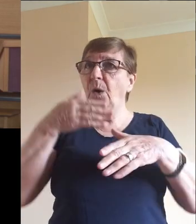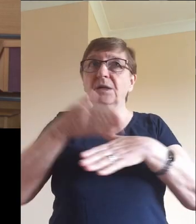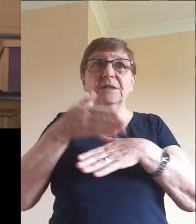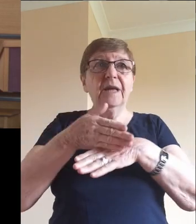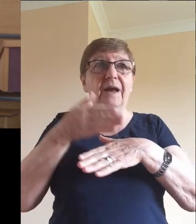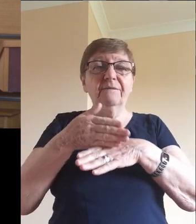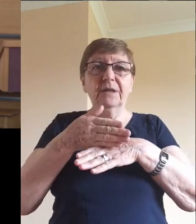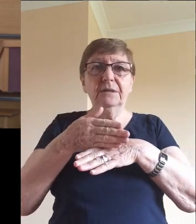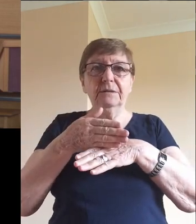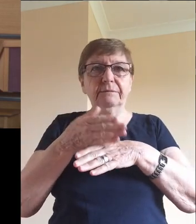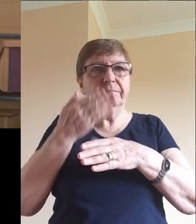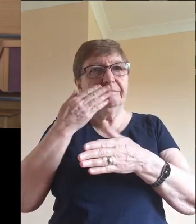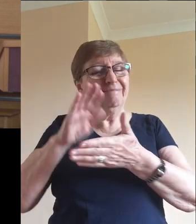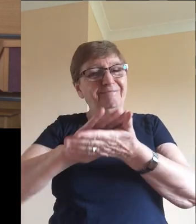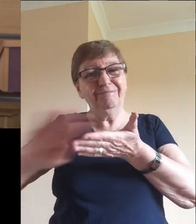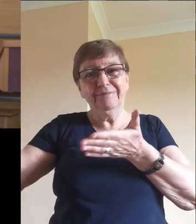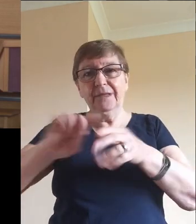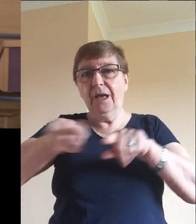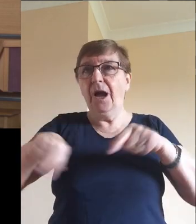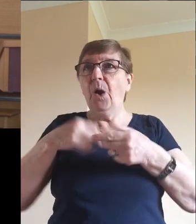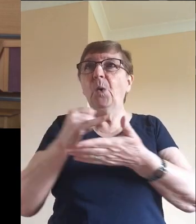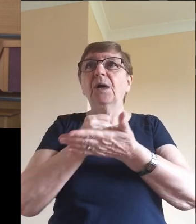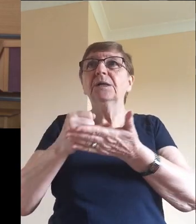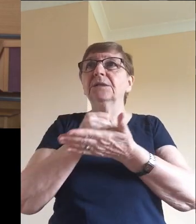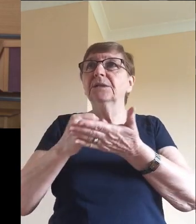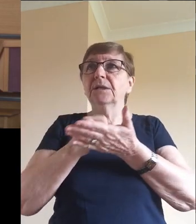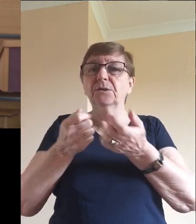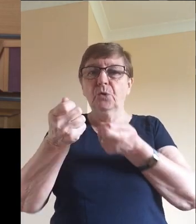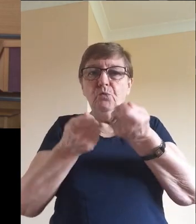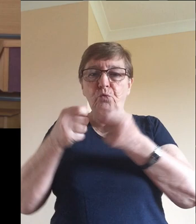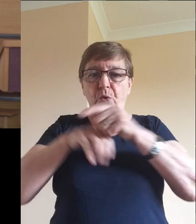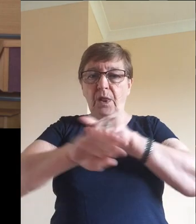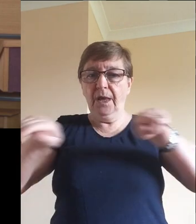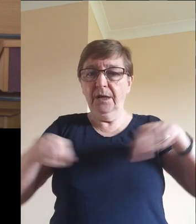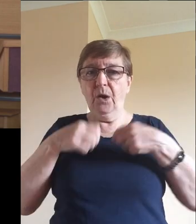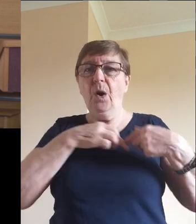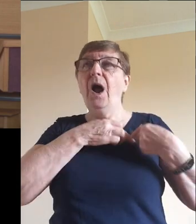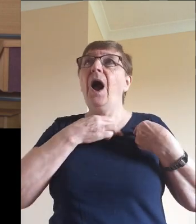sins. Rule in our hearts and use us for your glory.